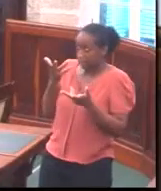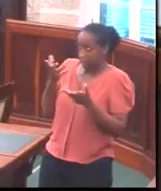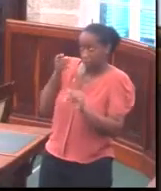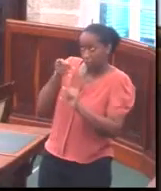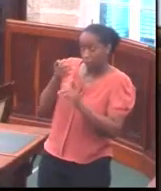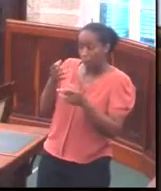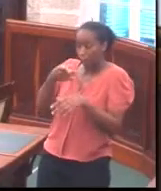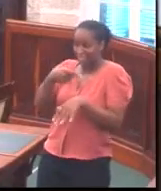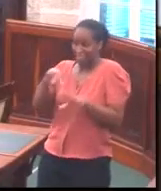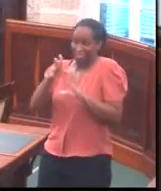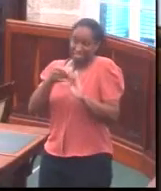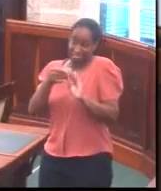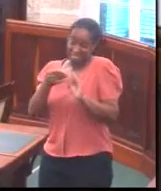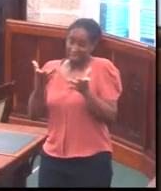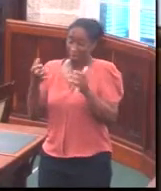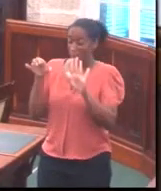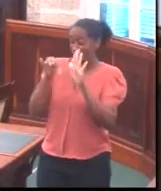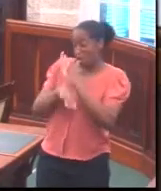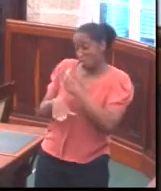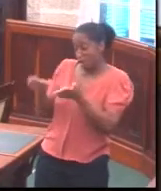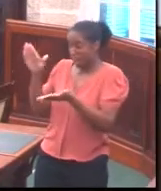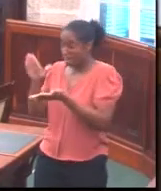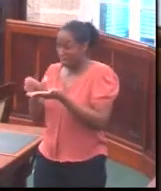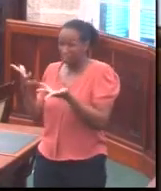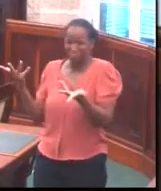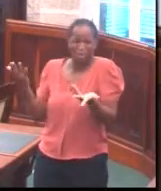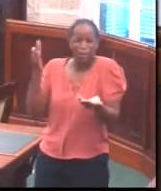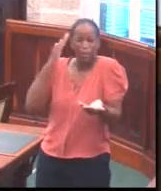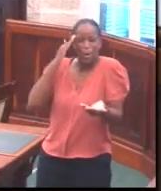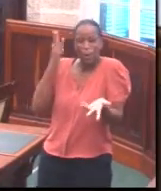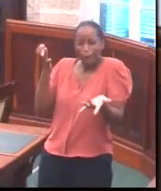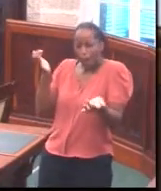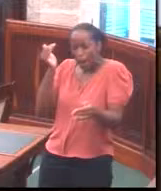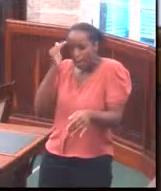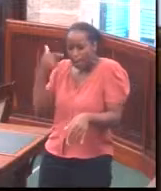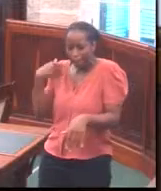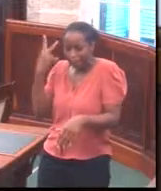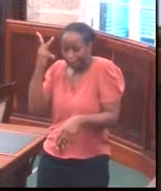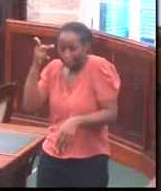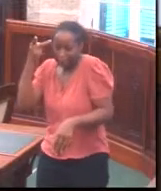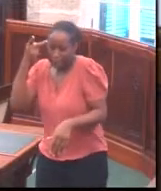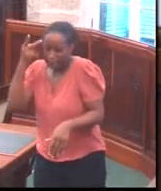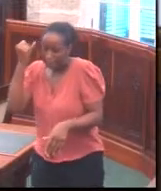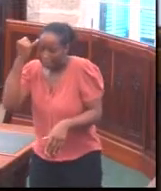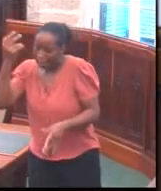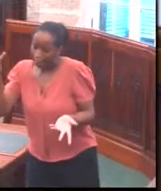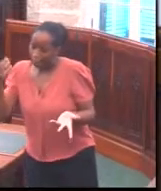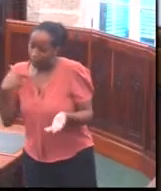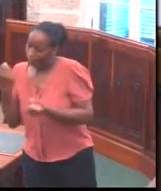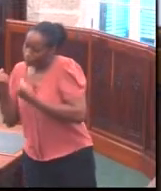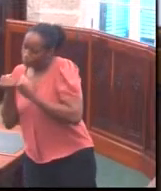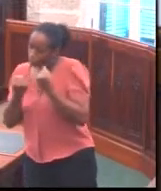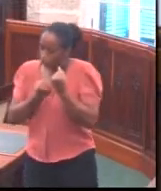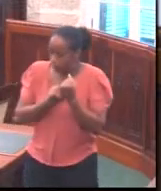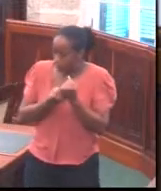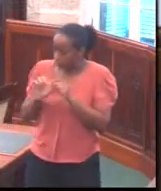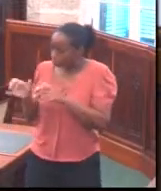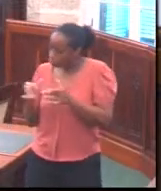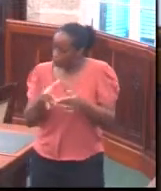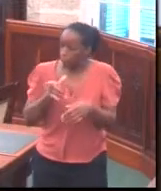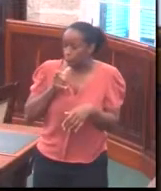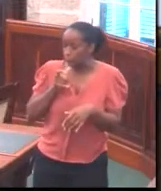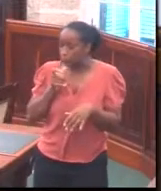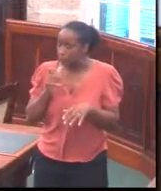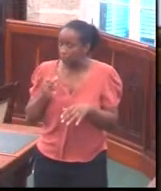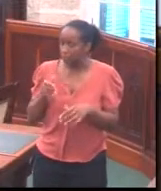when we in this country knows it is political? But pardon me, and pardon me, but I